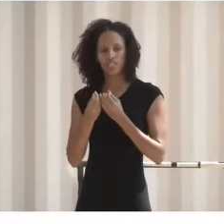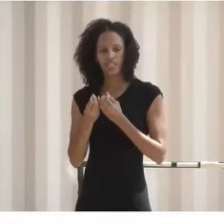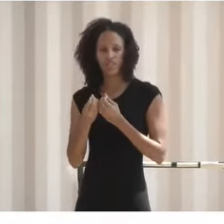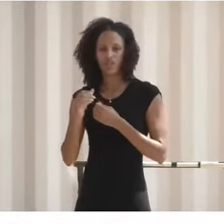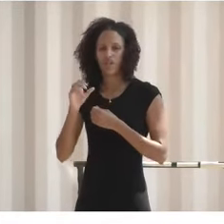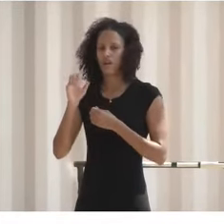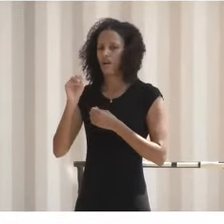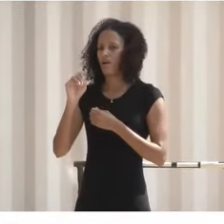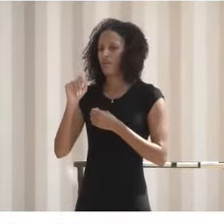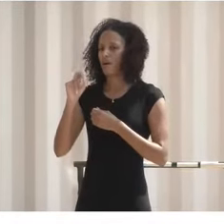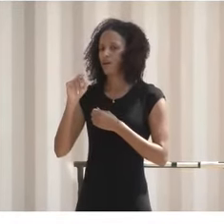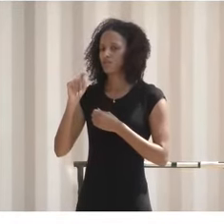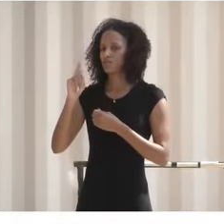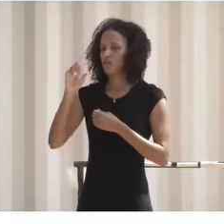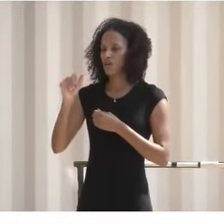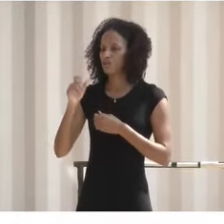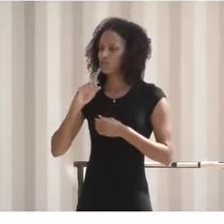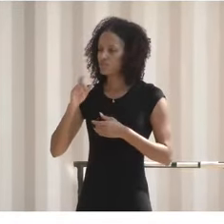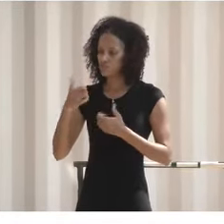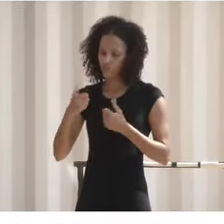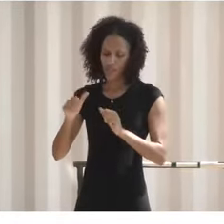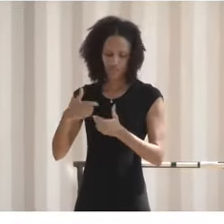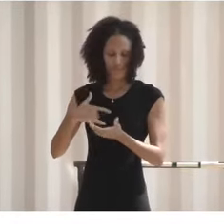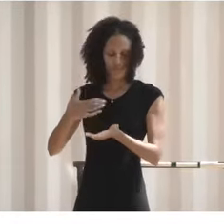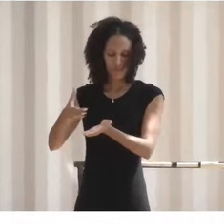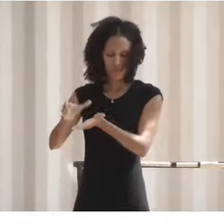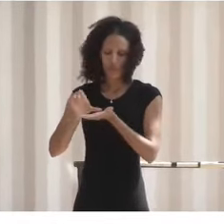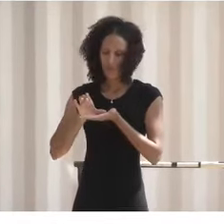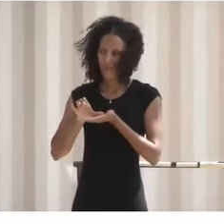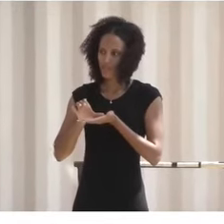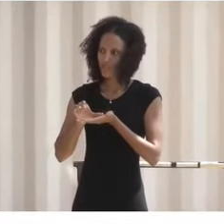to bring in empowering or